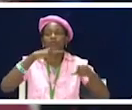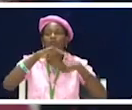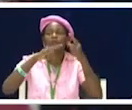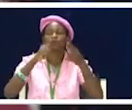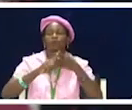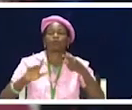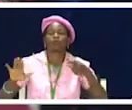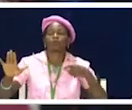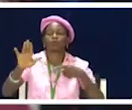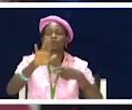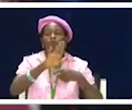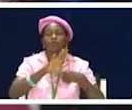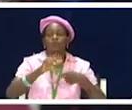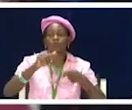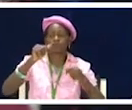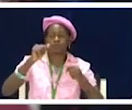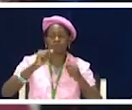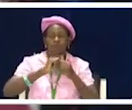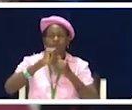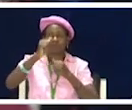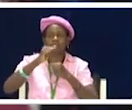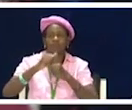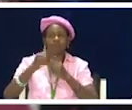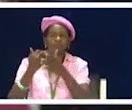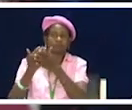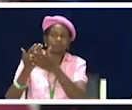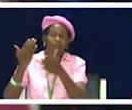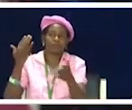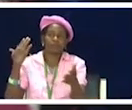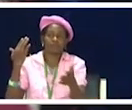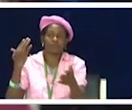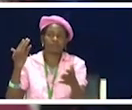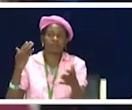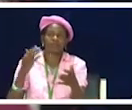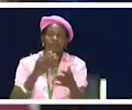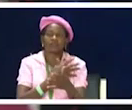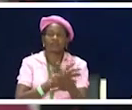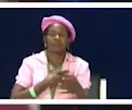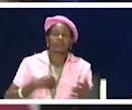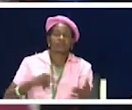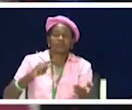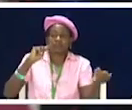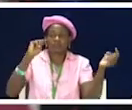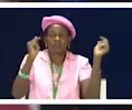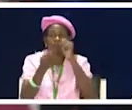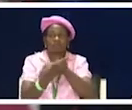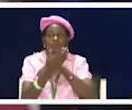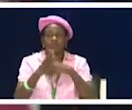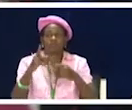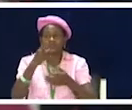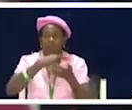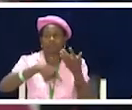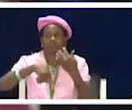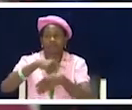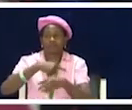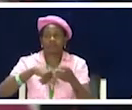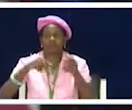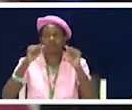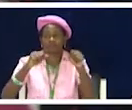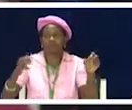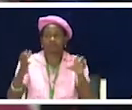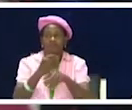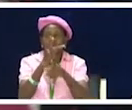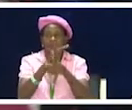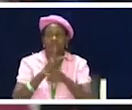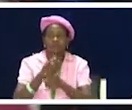your far past and turn things around can take care